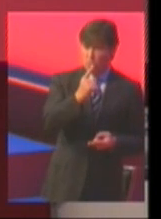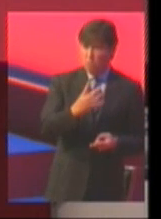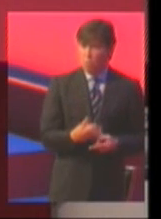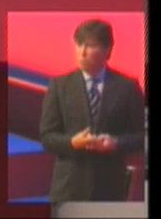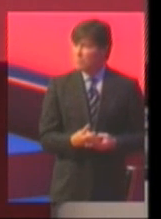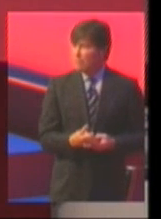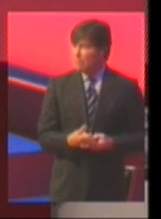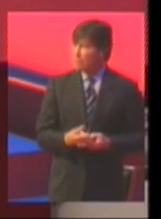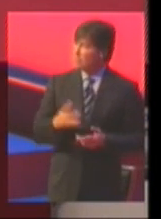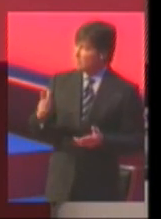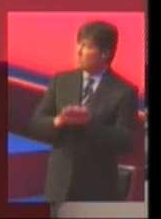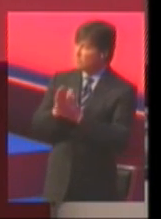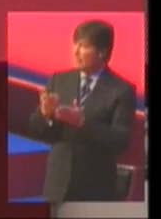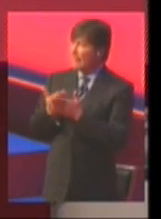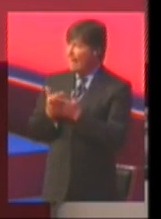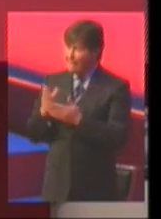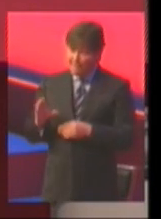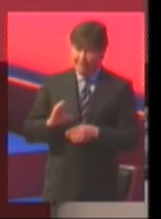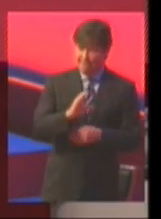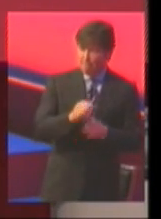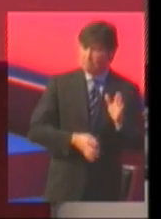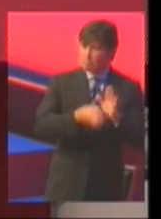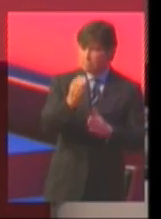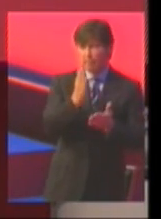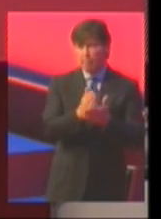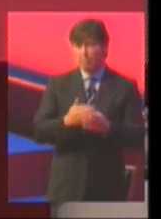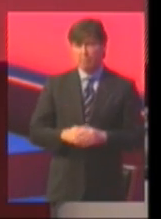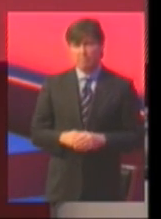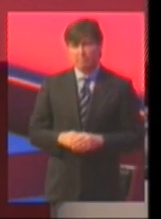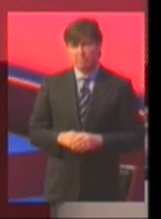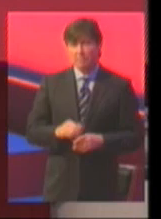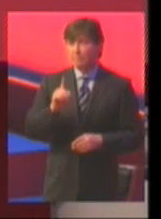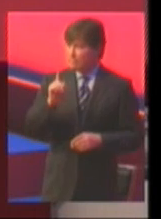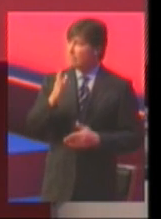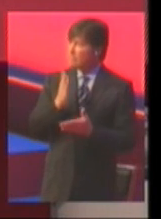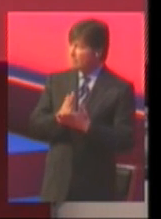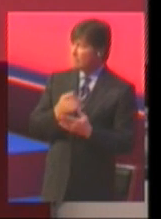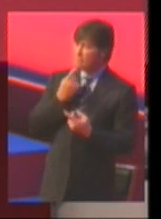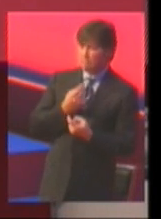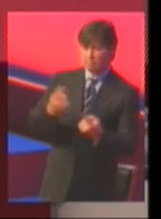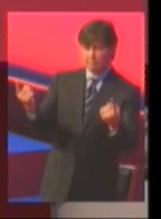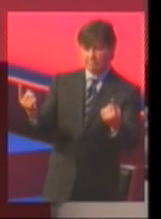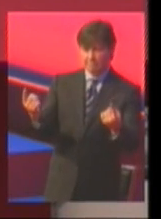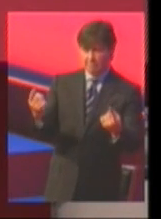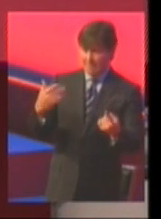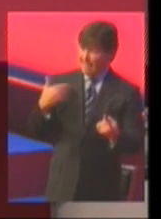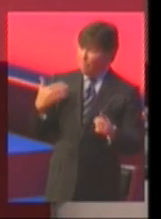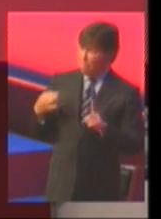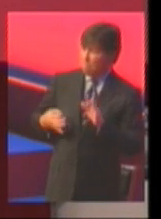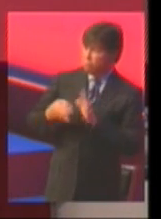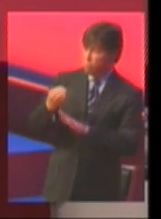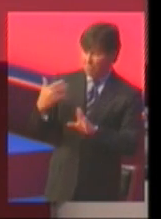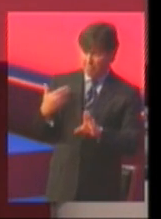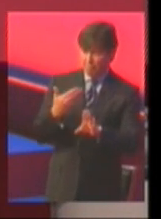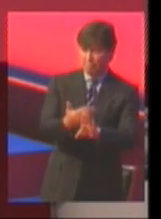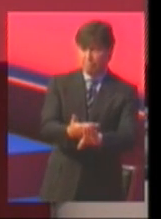quarter. So we are making a difference. But I equally have to tell you that all of that progress that we have made over